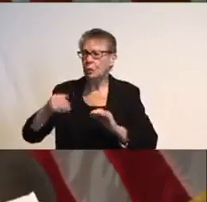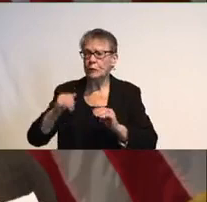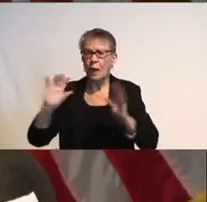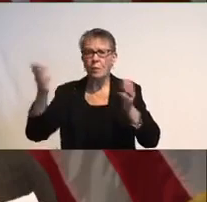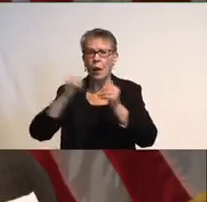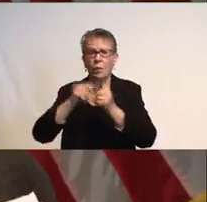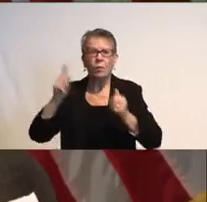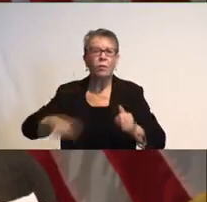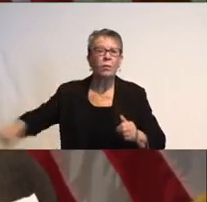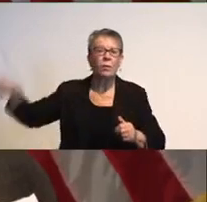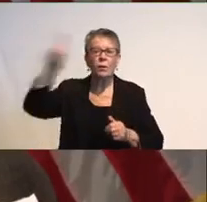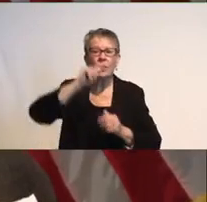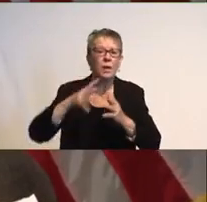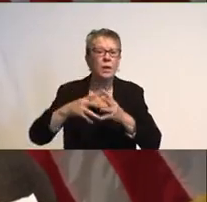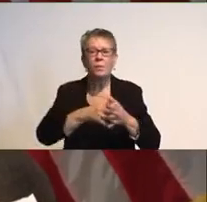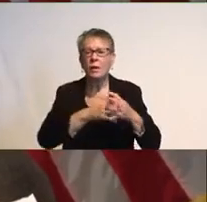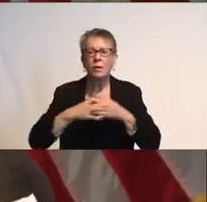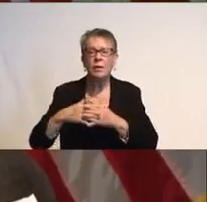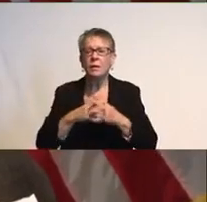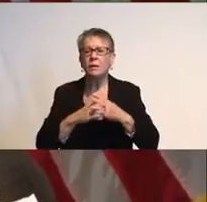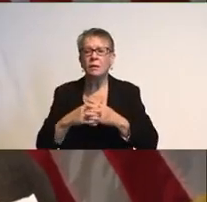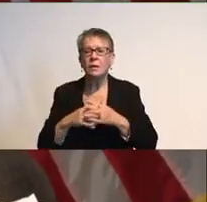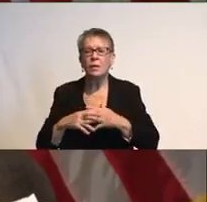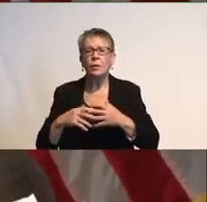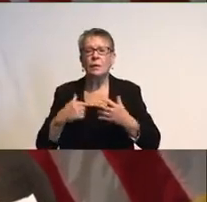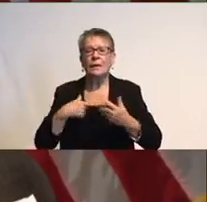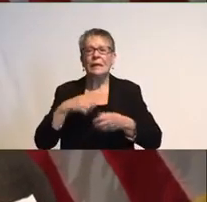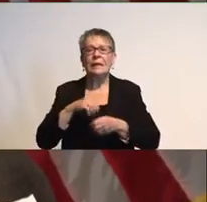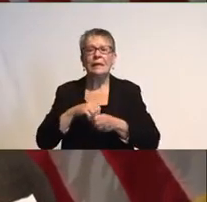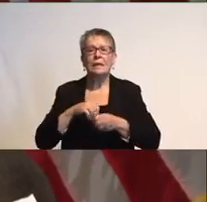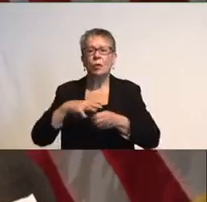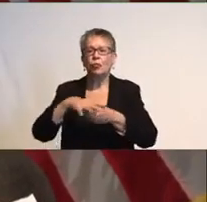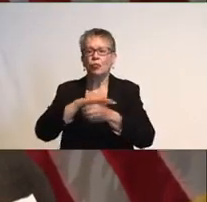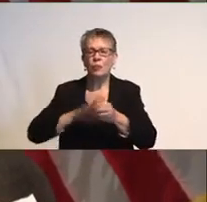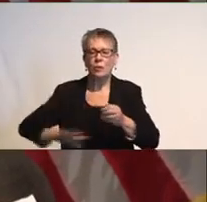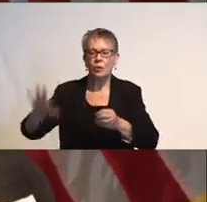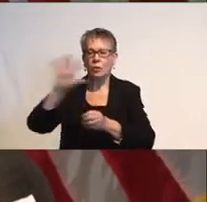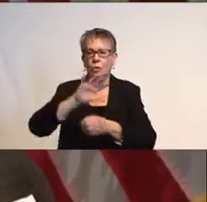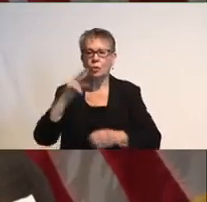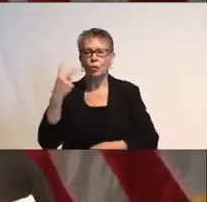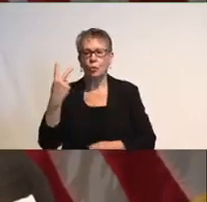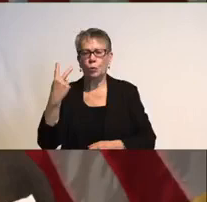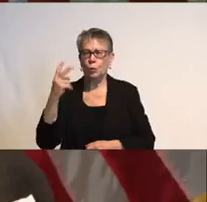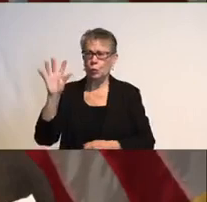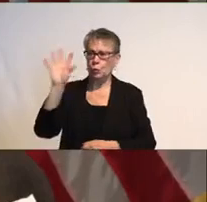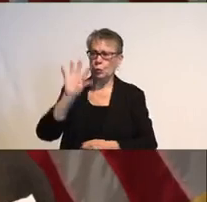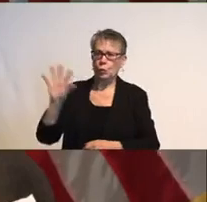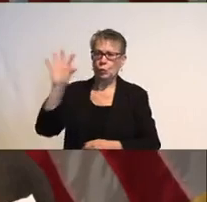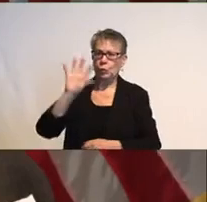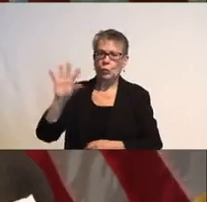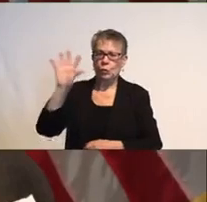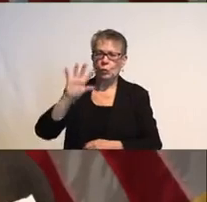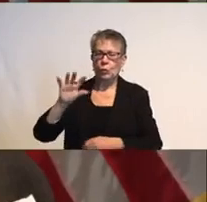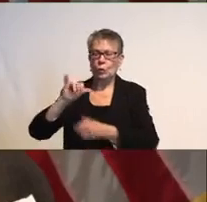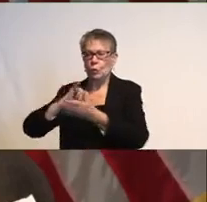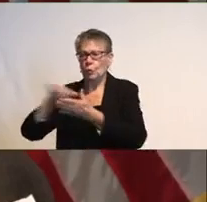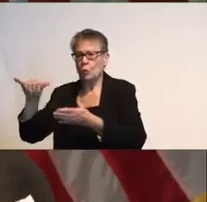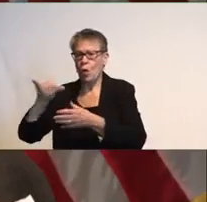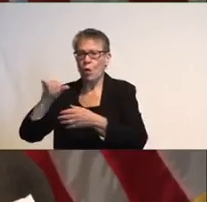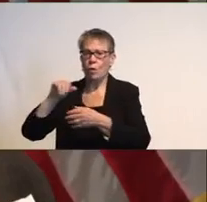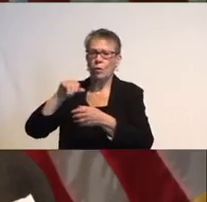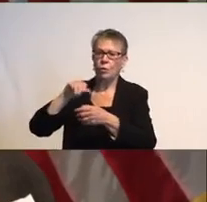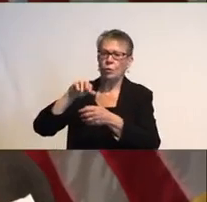that the estimates for Region 2, which includes us, New York, and Puerto Rico, does take us a little bit over 10%,